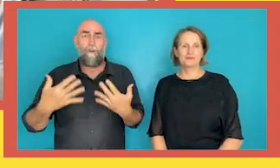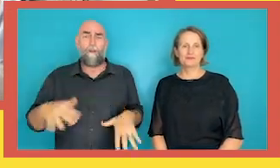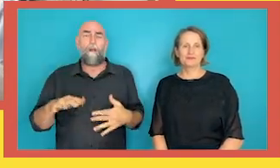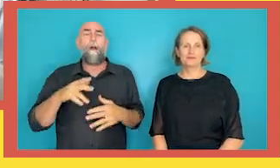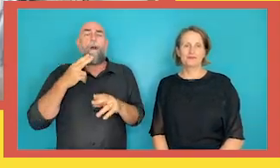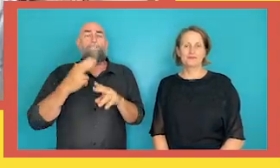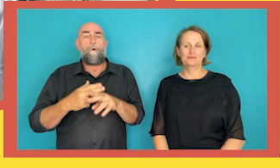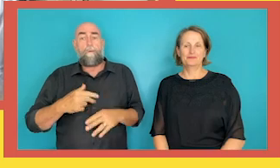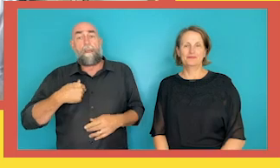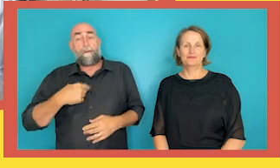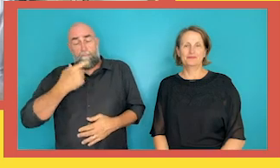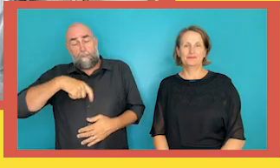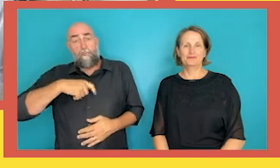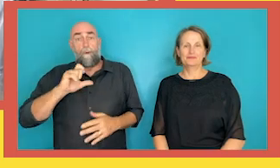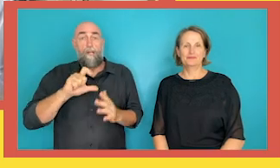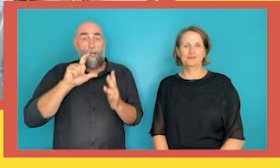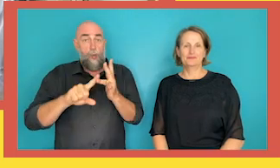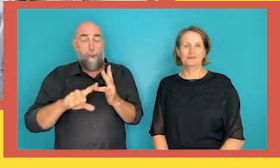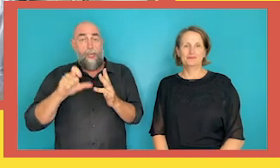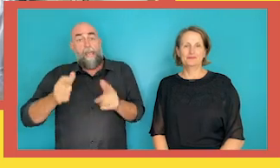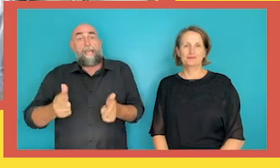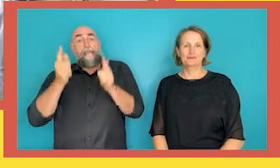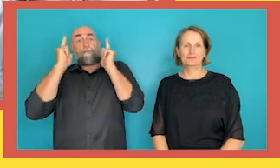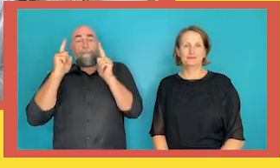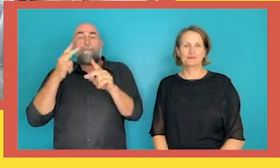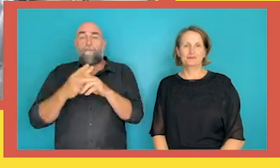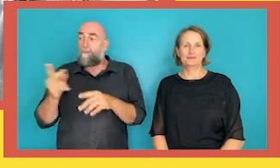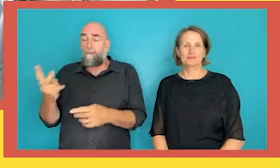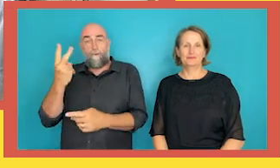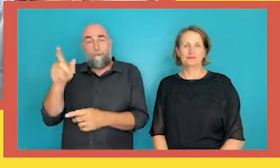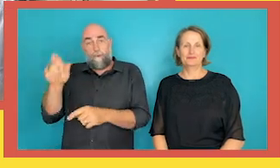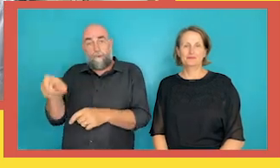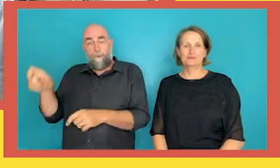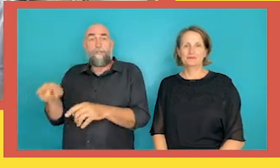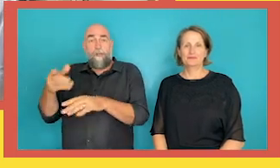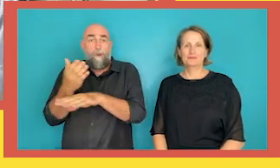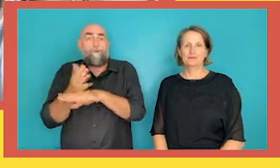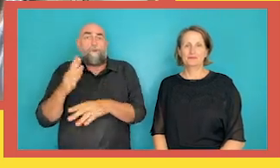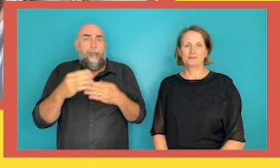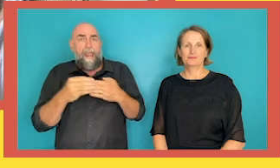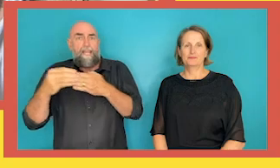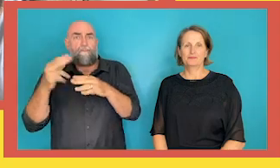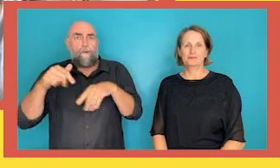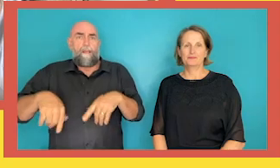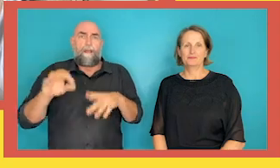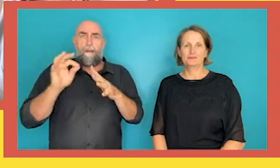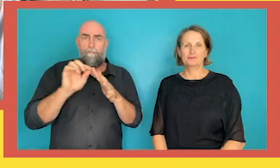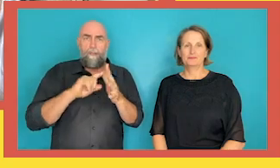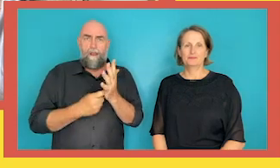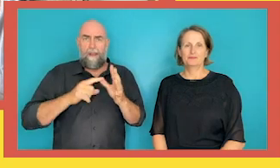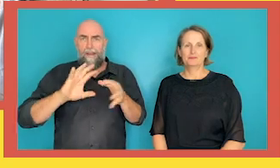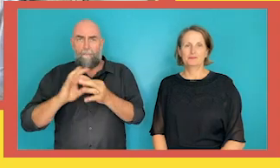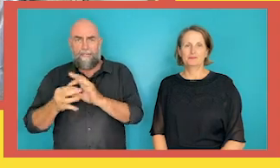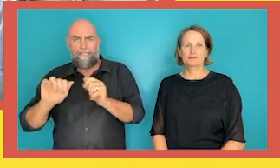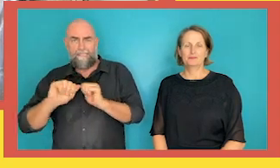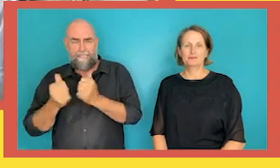able to hand over the co-captaincy with the amazing Danny DeToro to two new leaders of this Australian Paralympic team. We have Angie